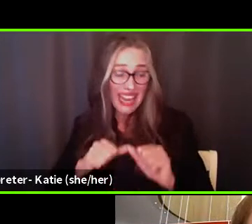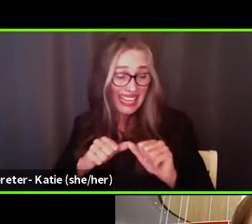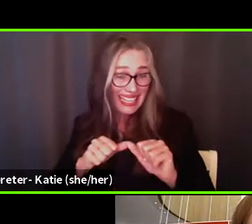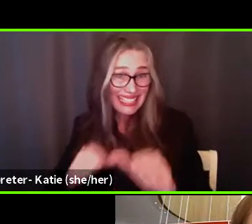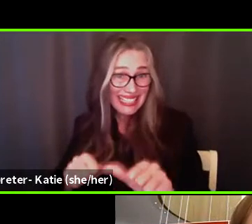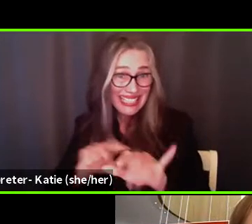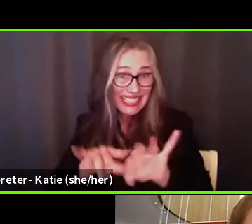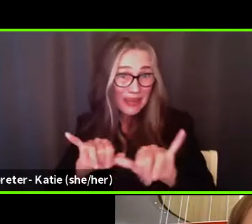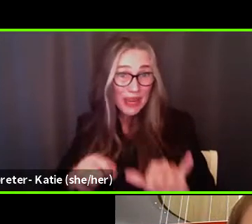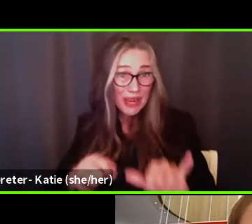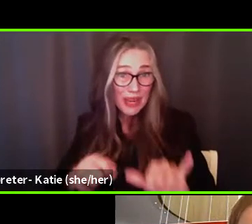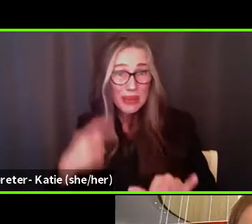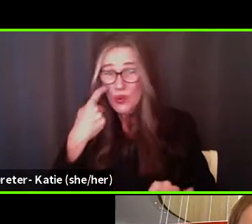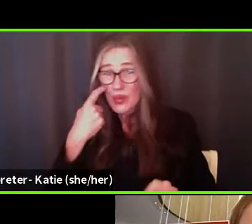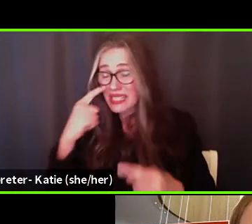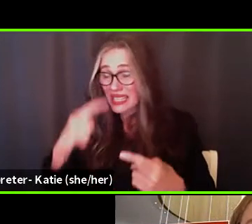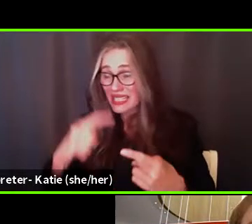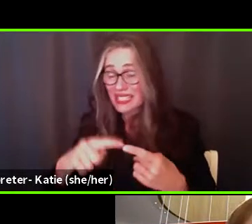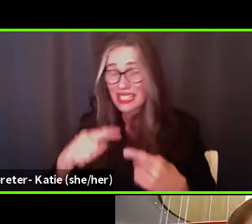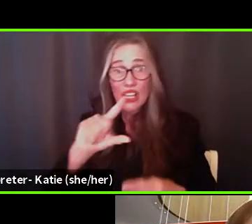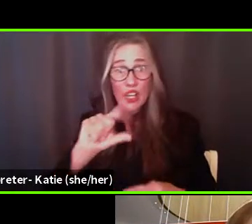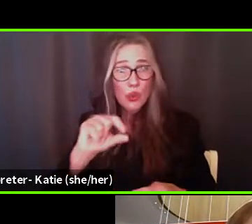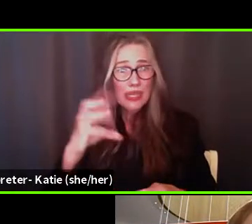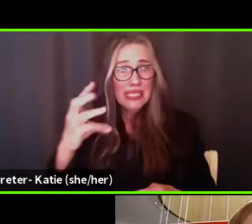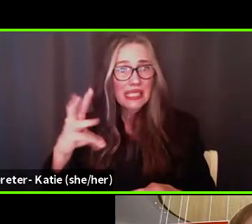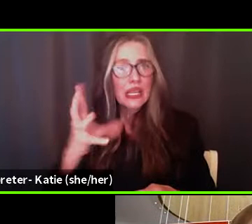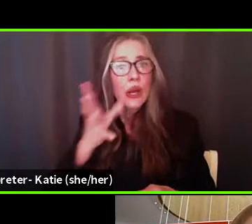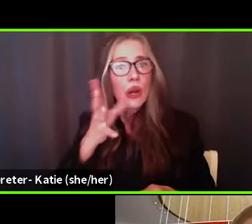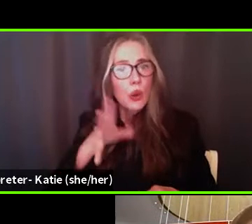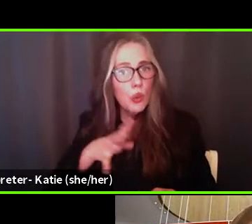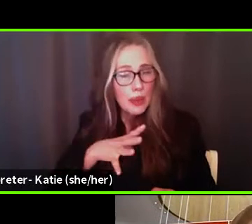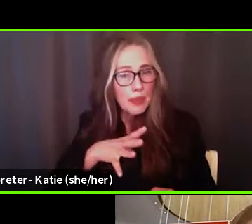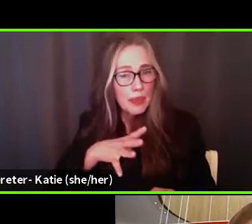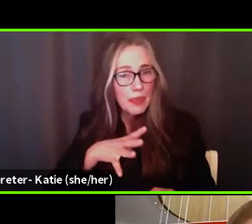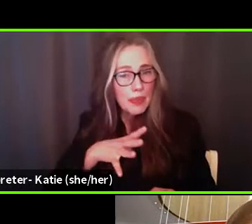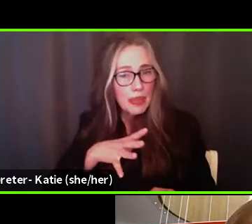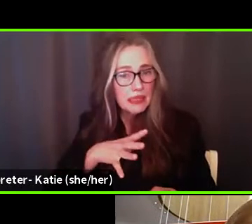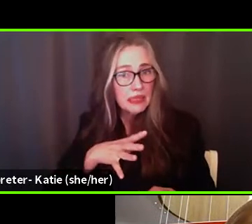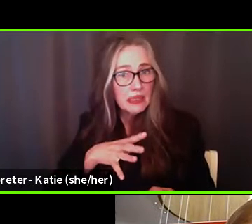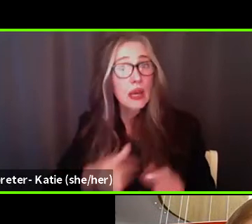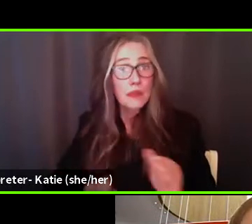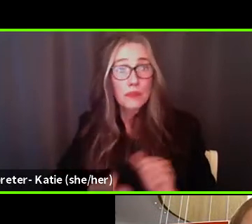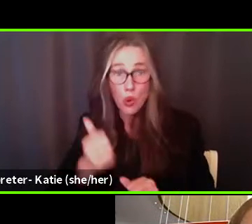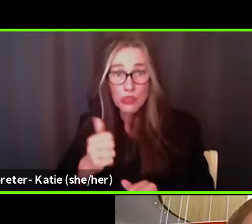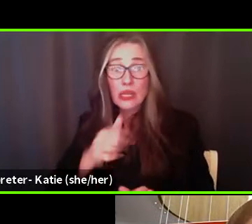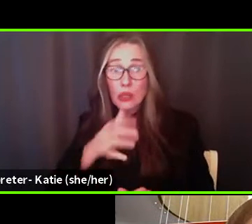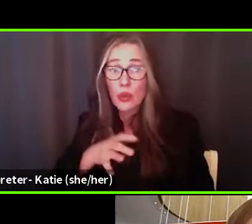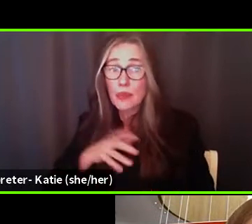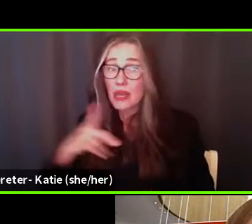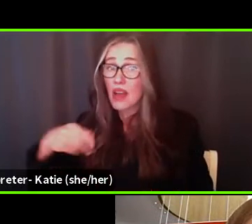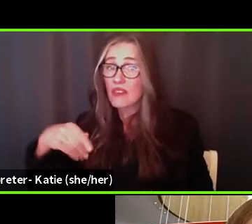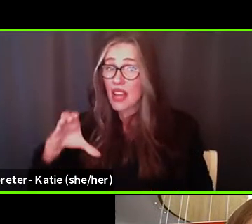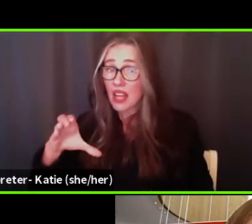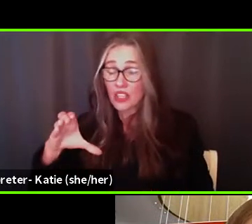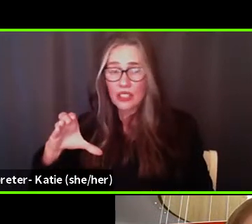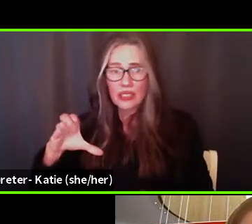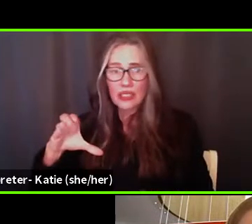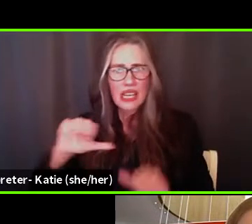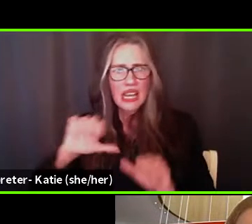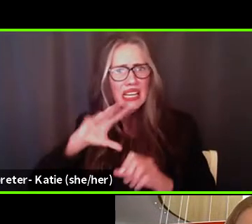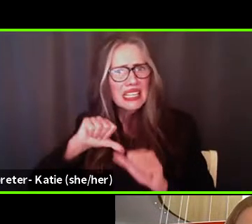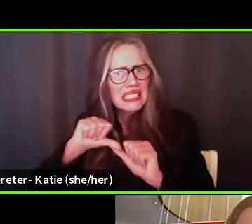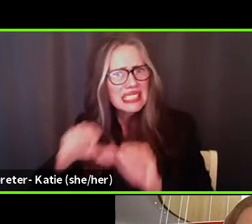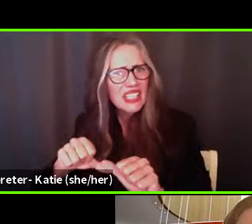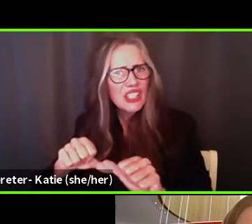as recently as 2016 women who were overwhelmingly women of color have continued to be involuntarily